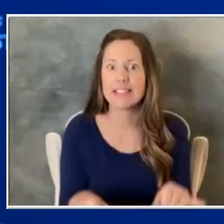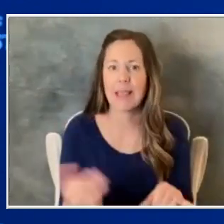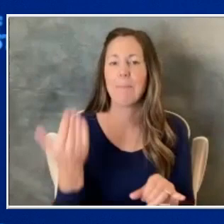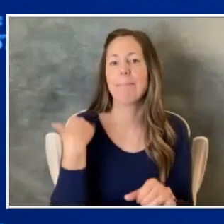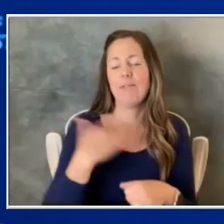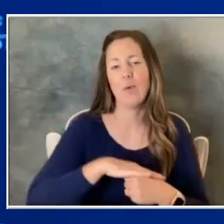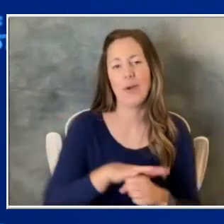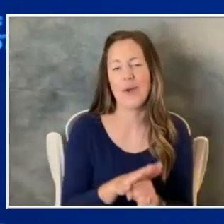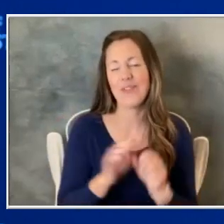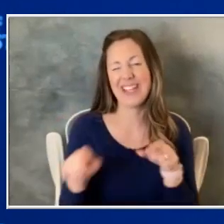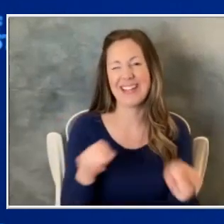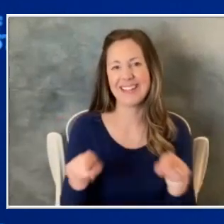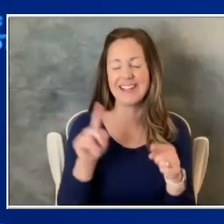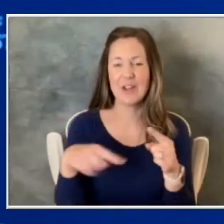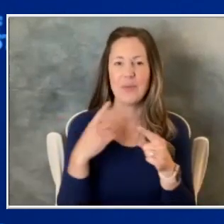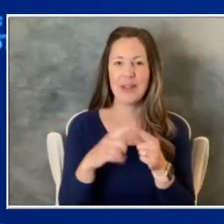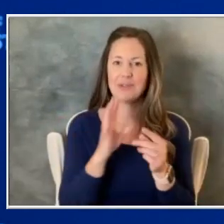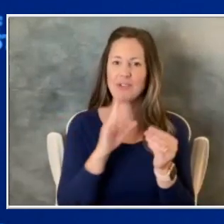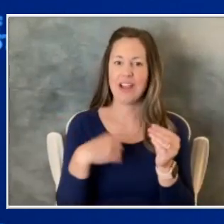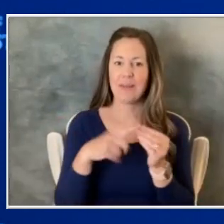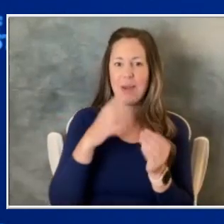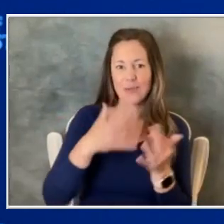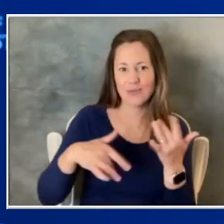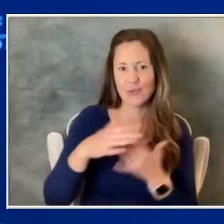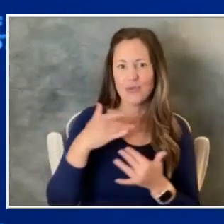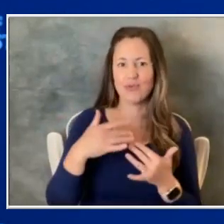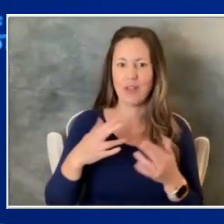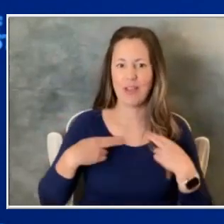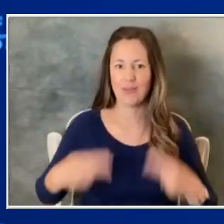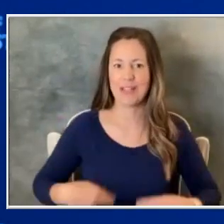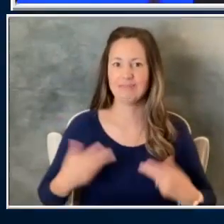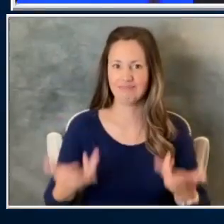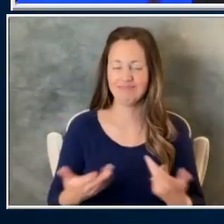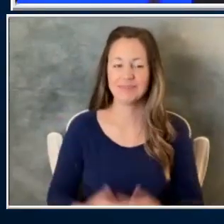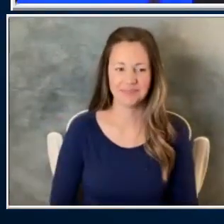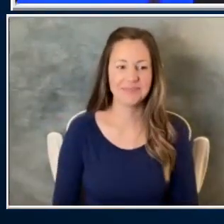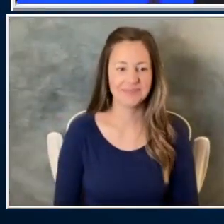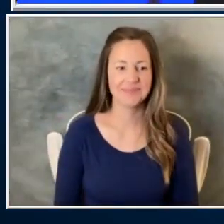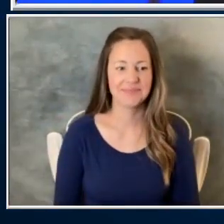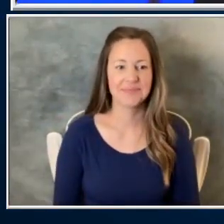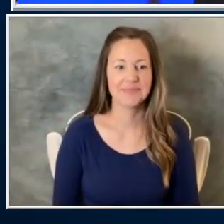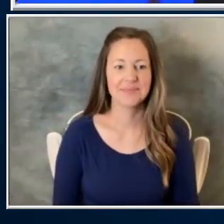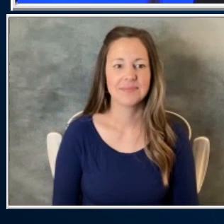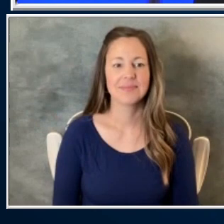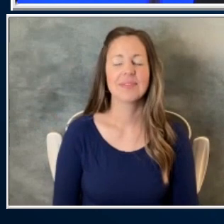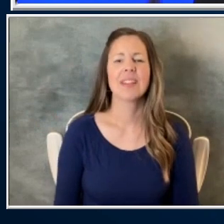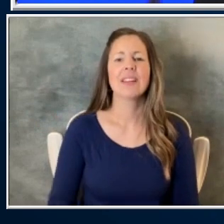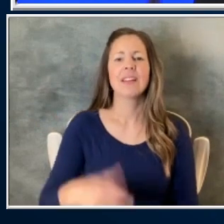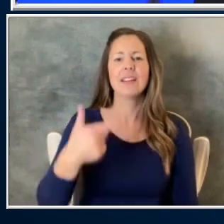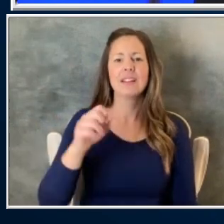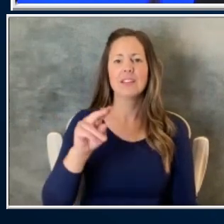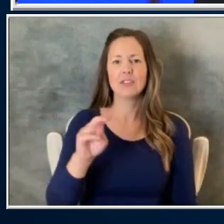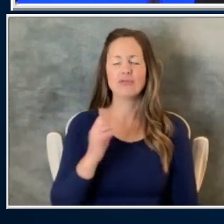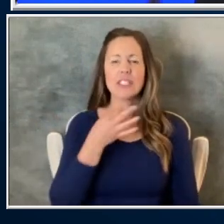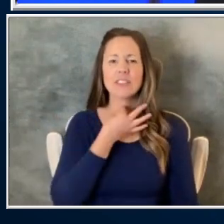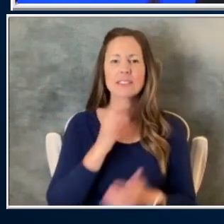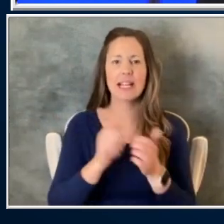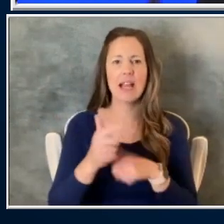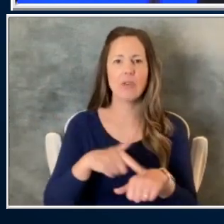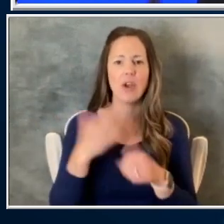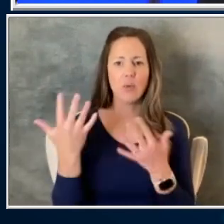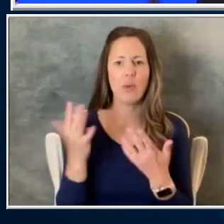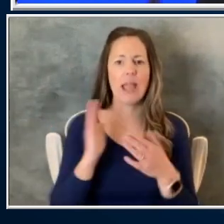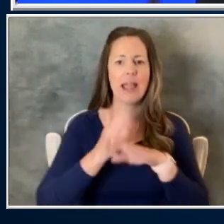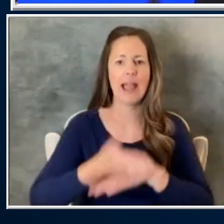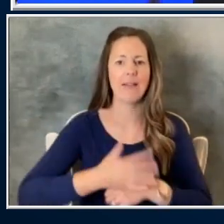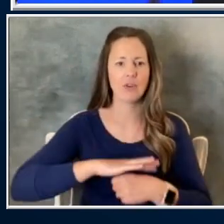we are talking about social human interaction or social touch. Hey, before I let you go, Jean wants to know, how long should you wait after